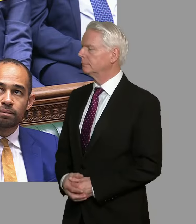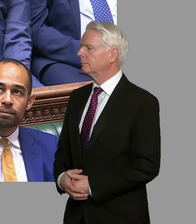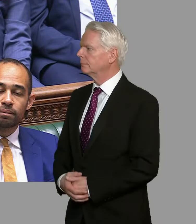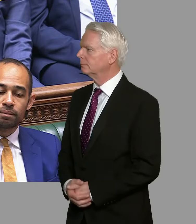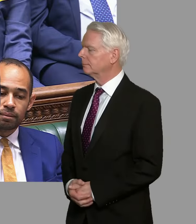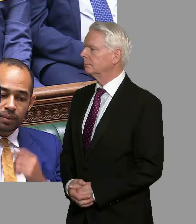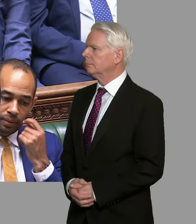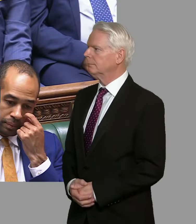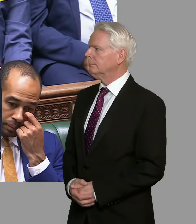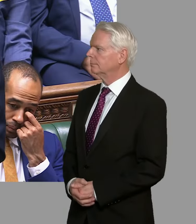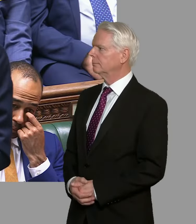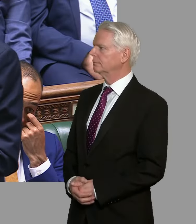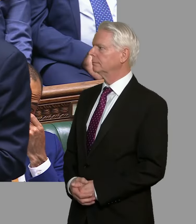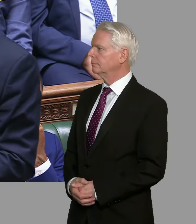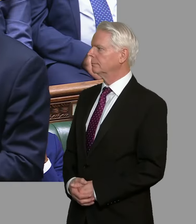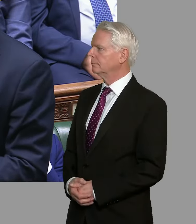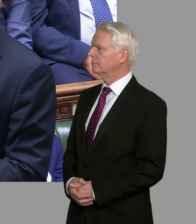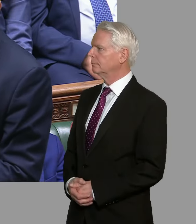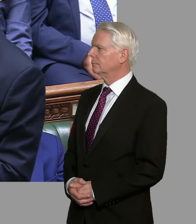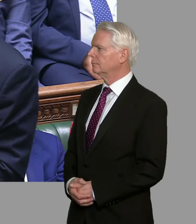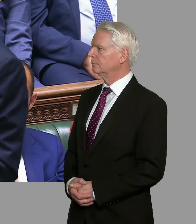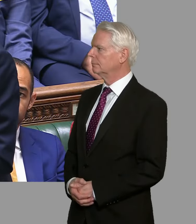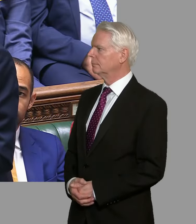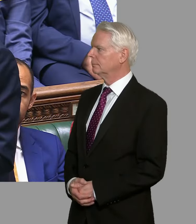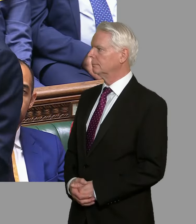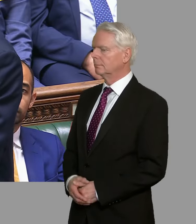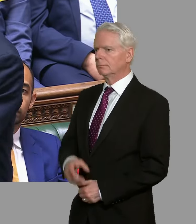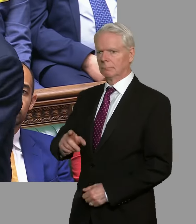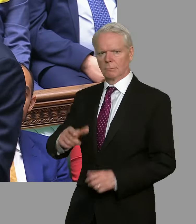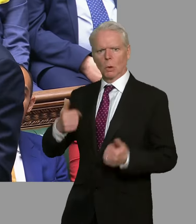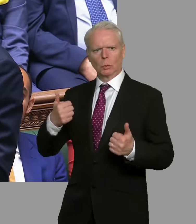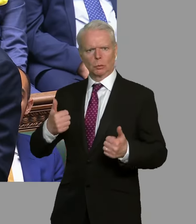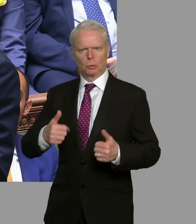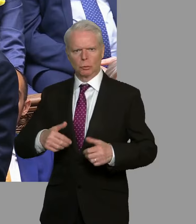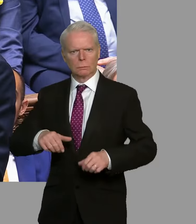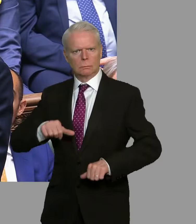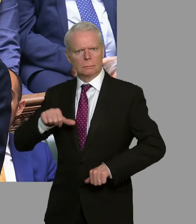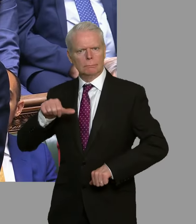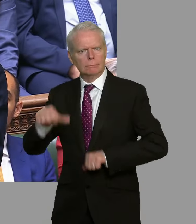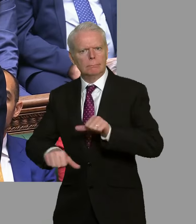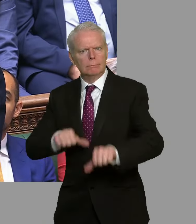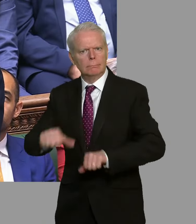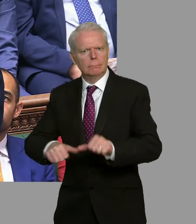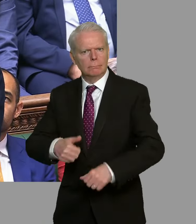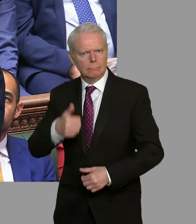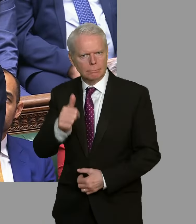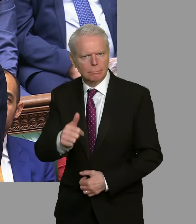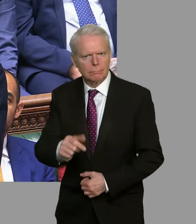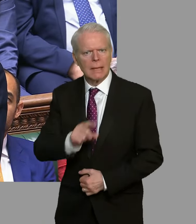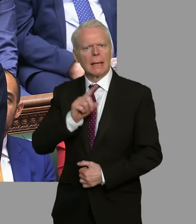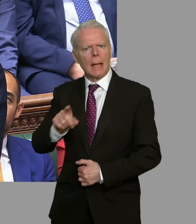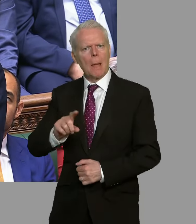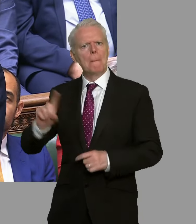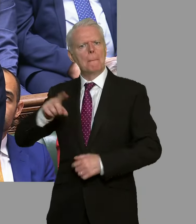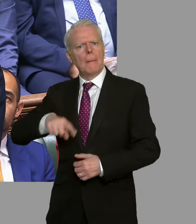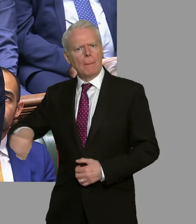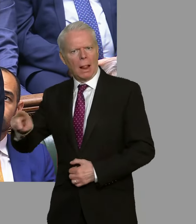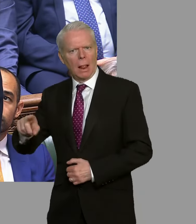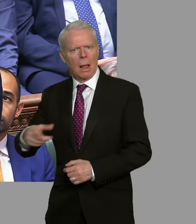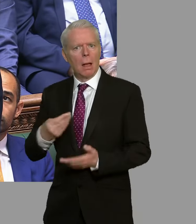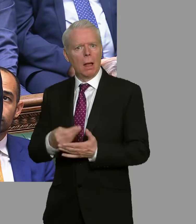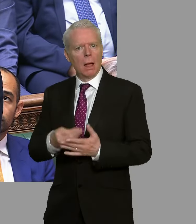that will mean our loved ones going without the care that they need. But turning to the Middle East now, Mr. Speaker, for more